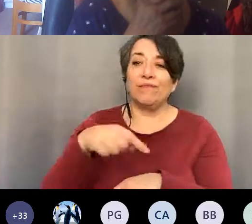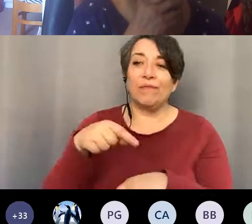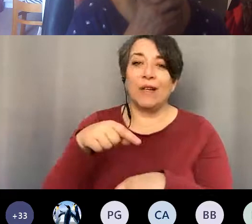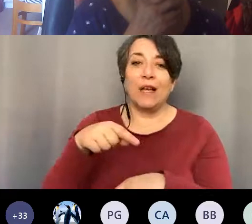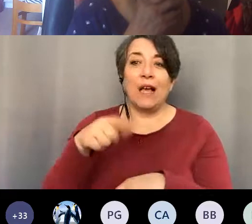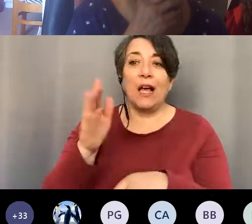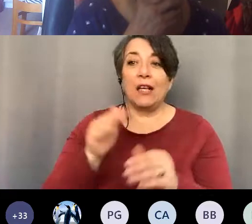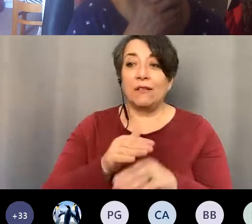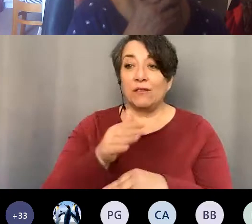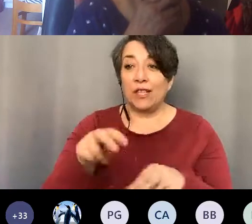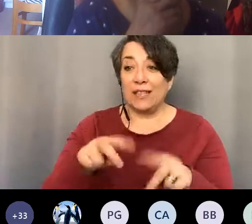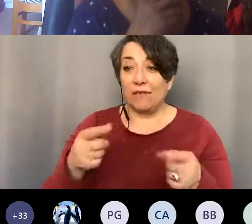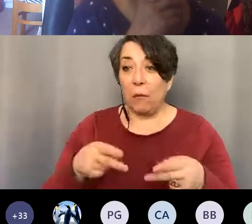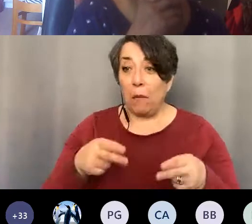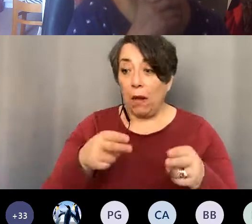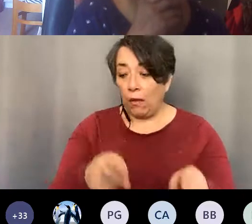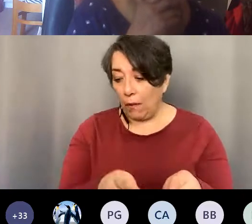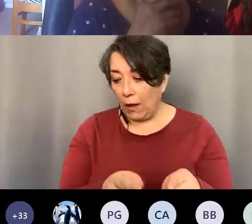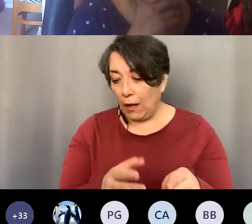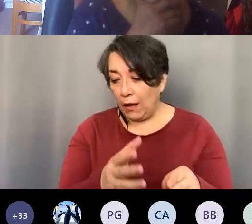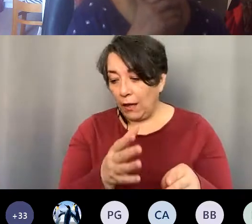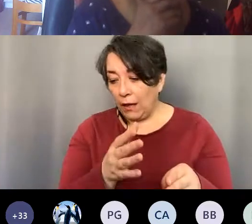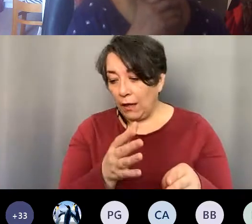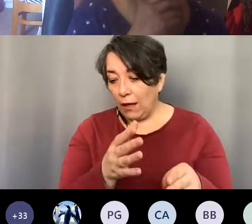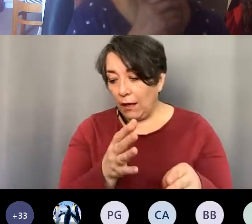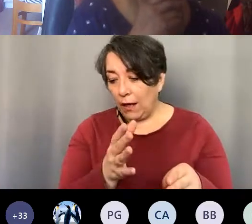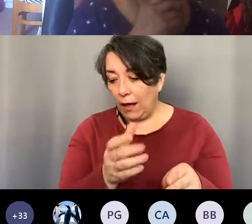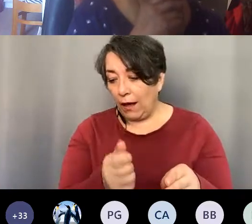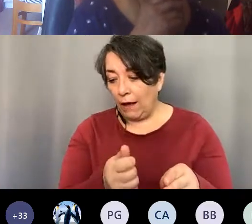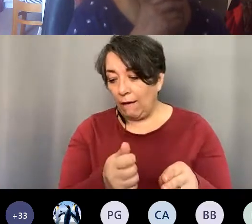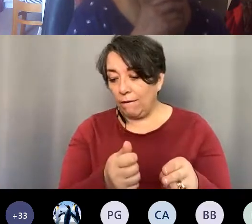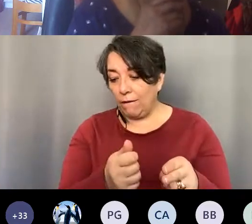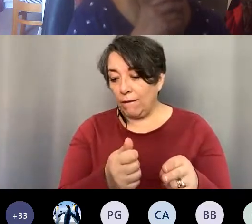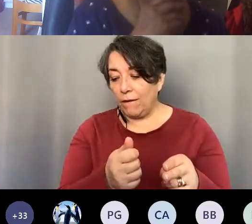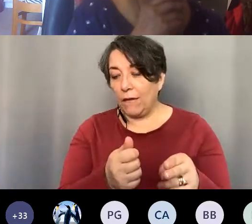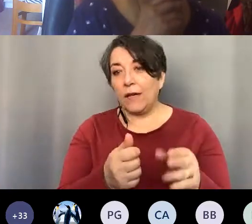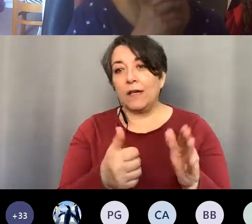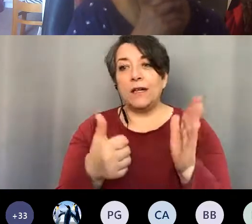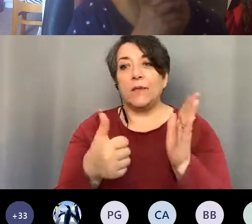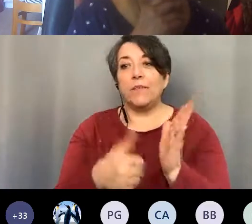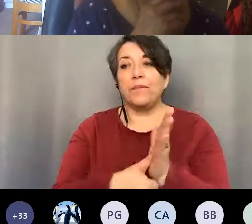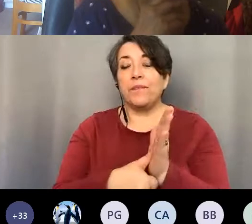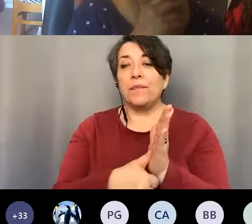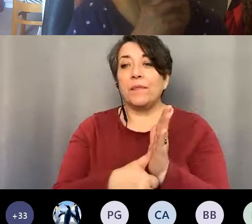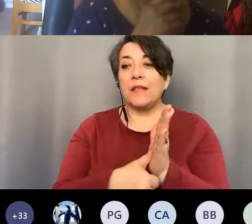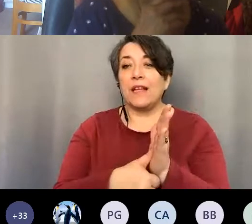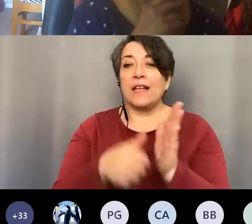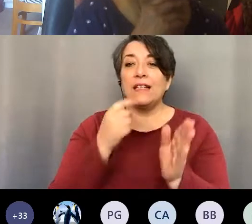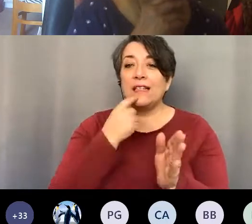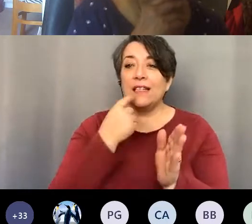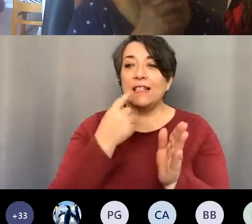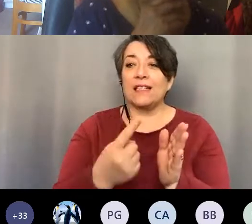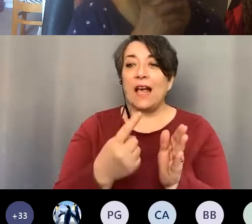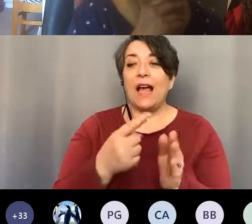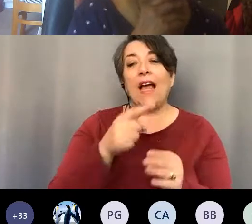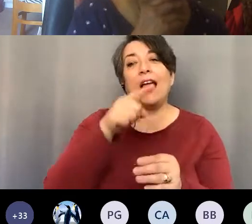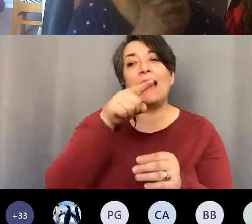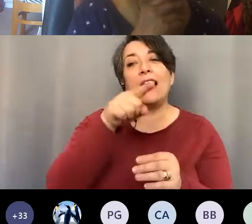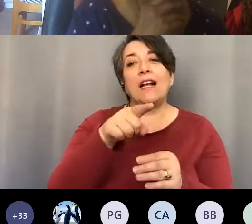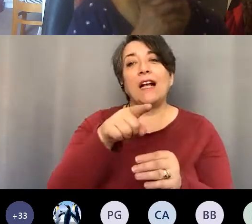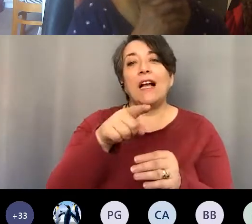a letter explaining that, you would leave with information about a patient-initiated follow-up pathway, and you would leave with all the